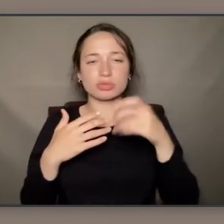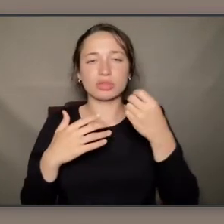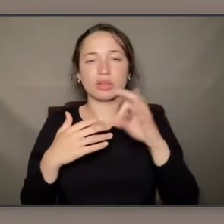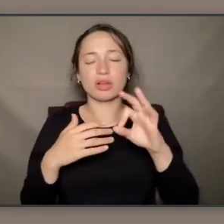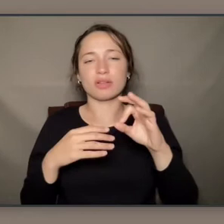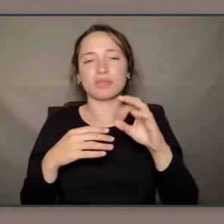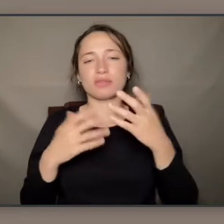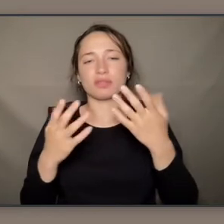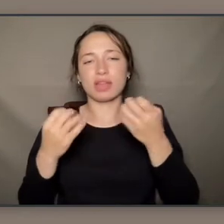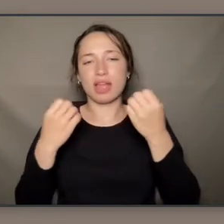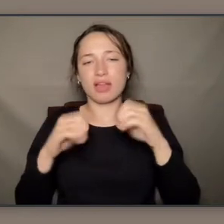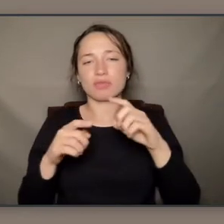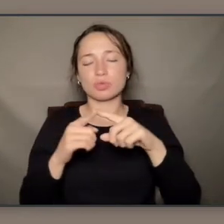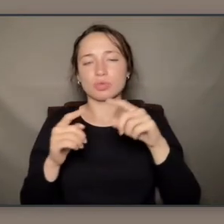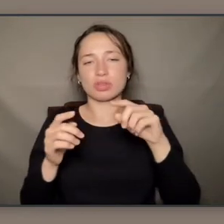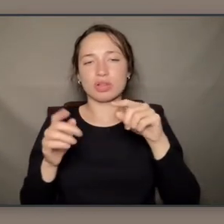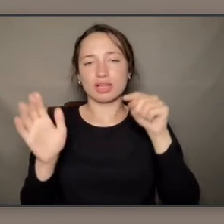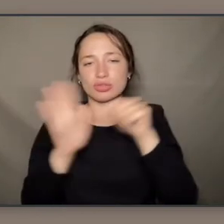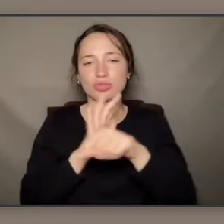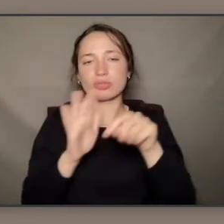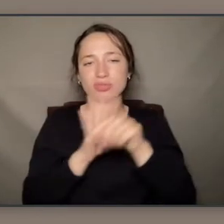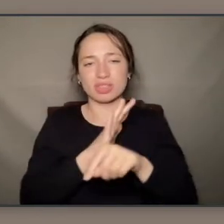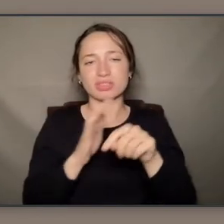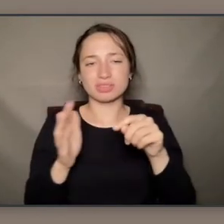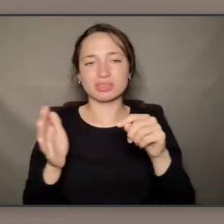consequence of the effort to exterminate